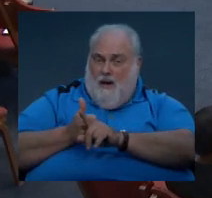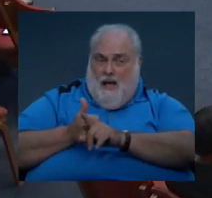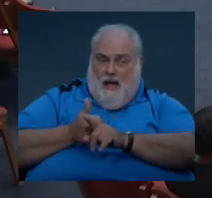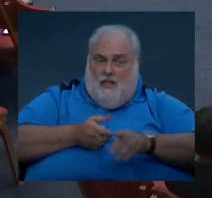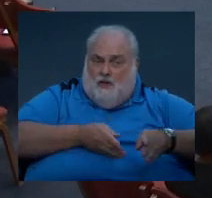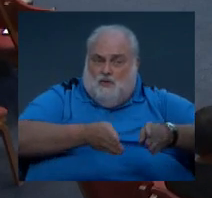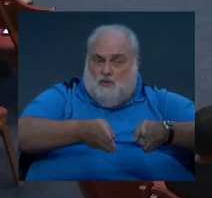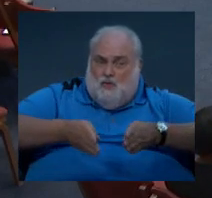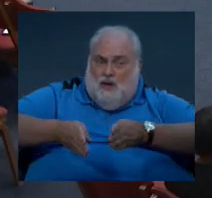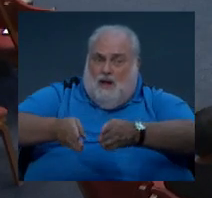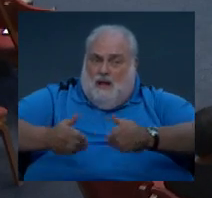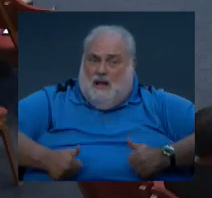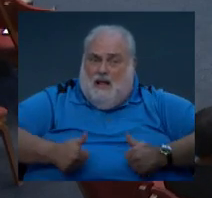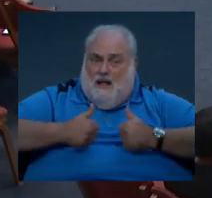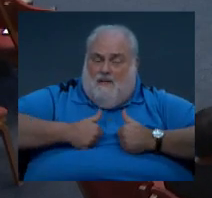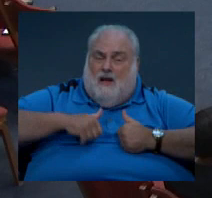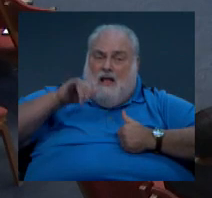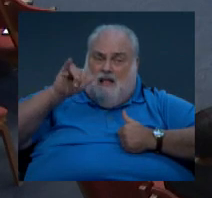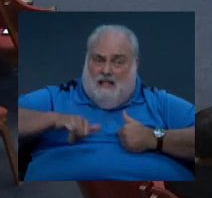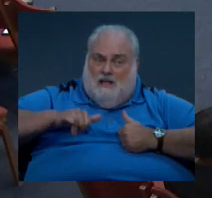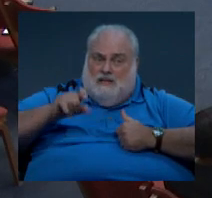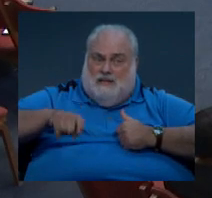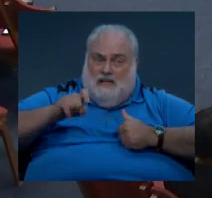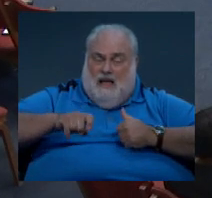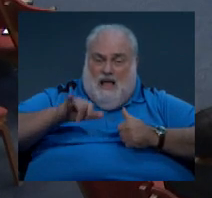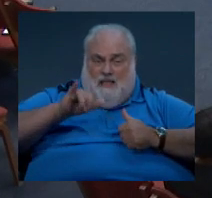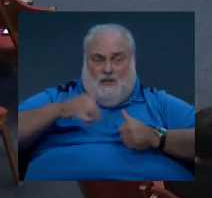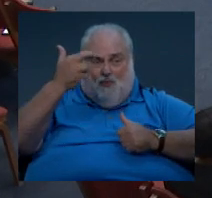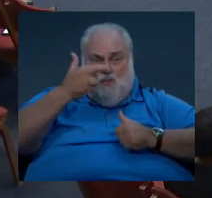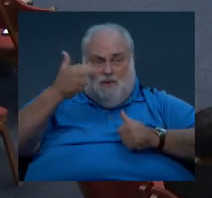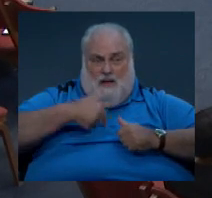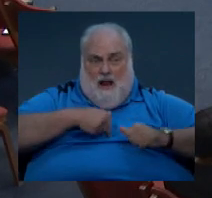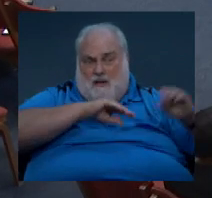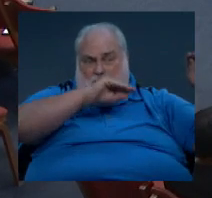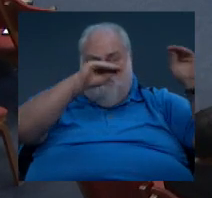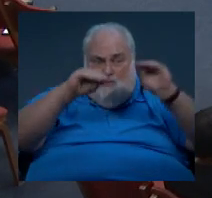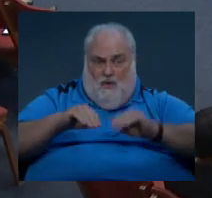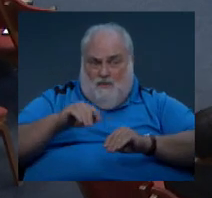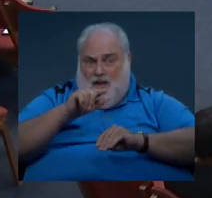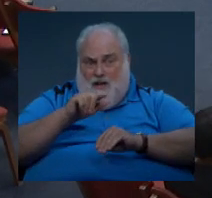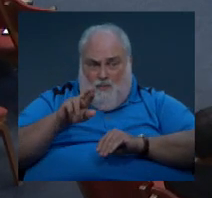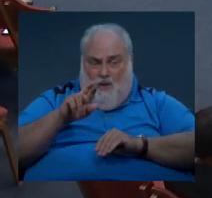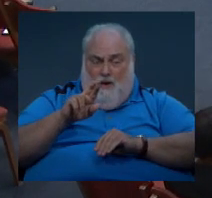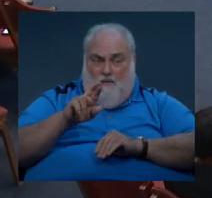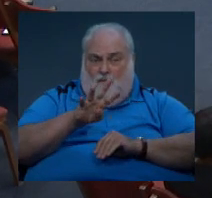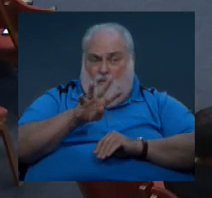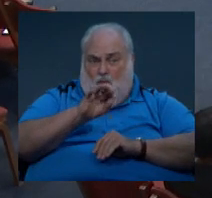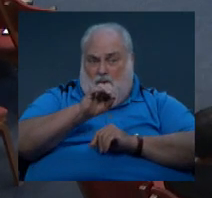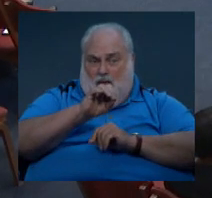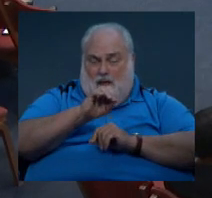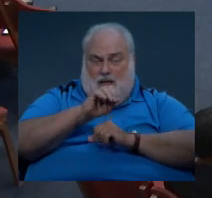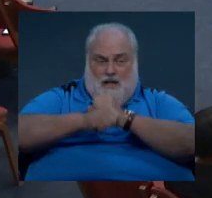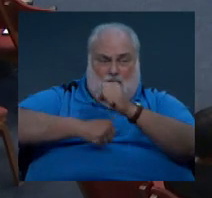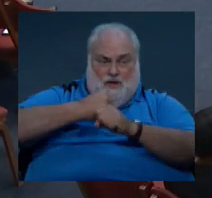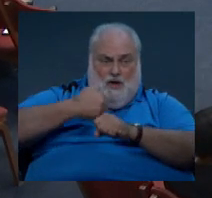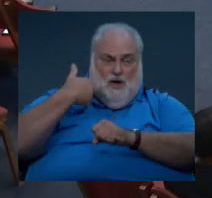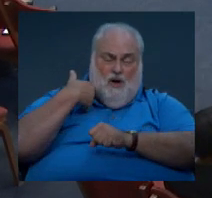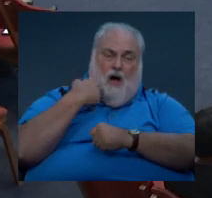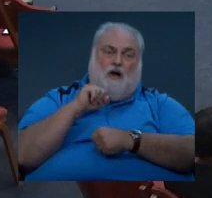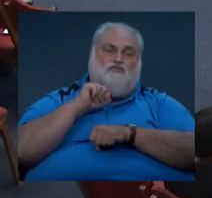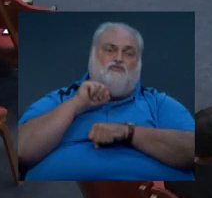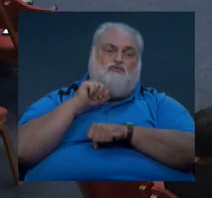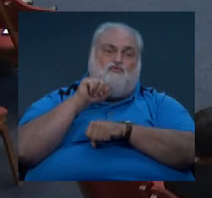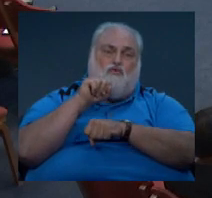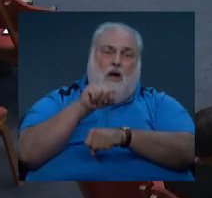in the street, that's what drew me to Little Rock in the first place almost 40 years ago, riding down